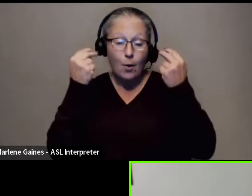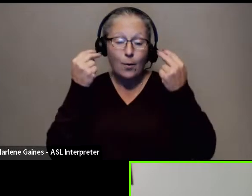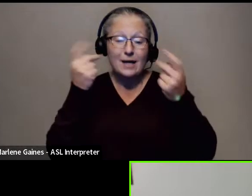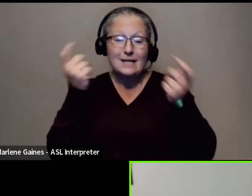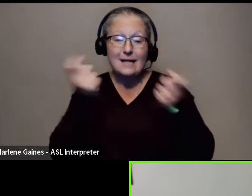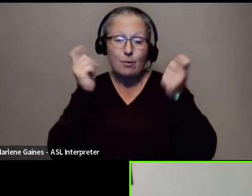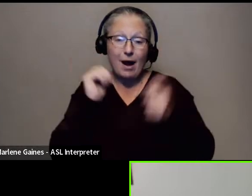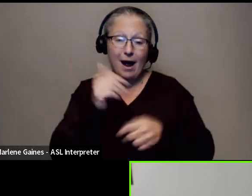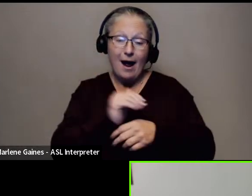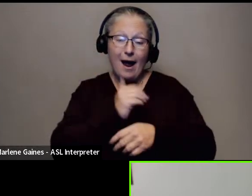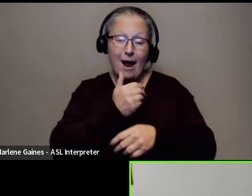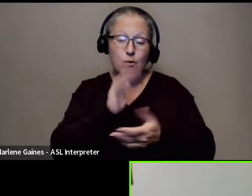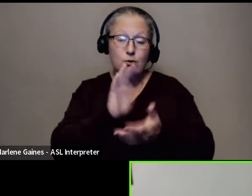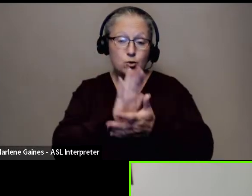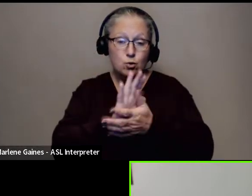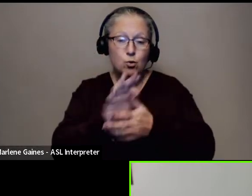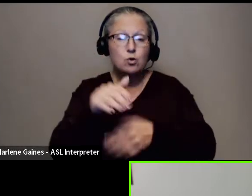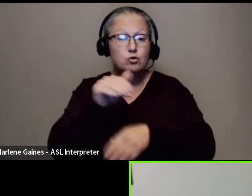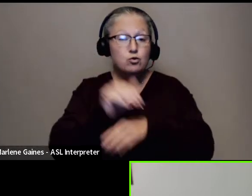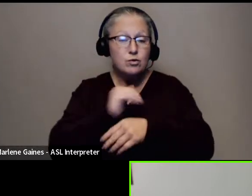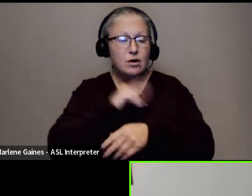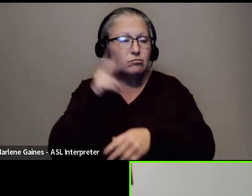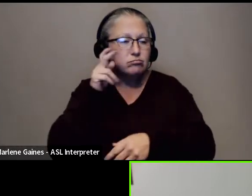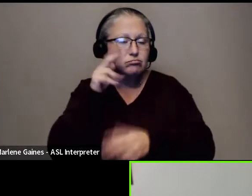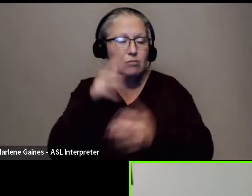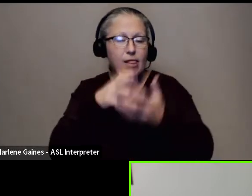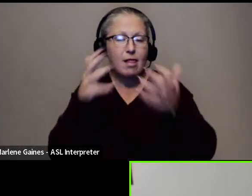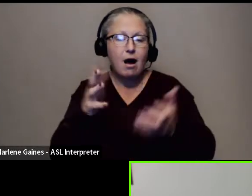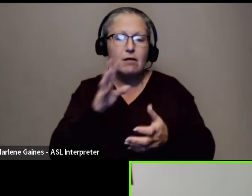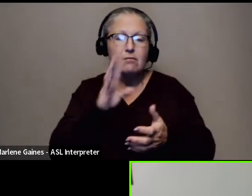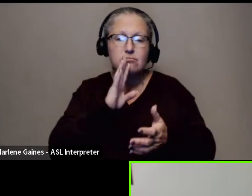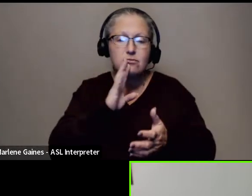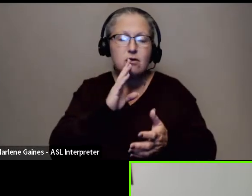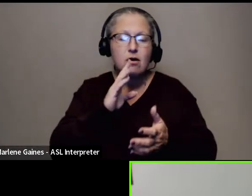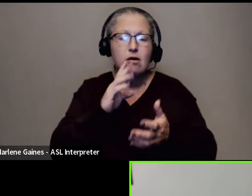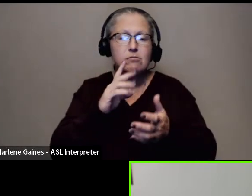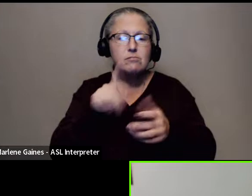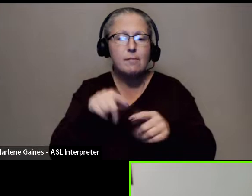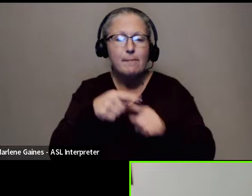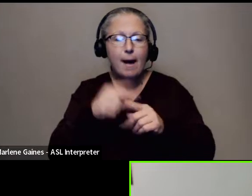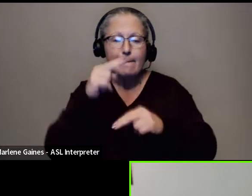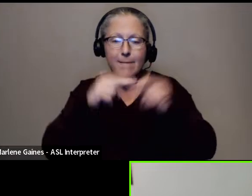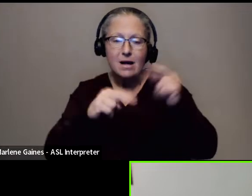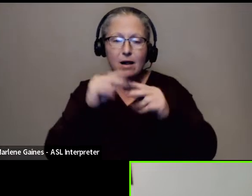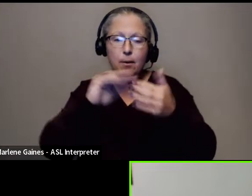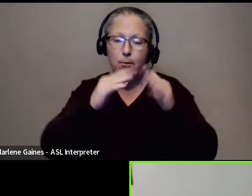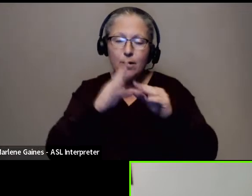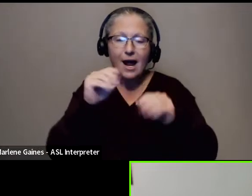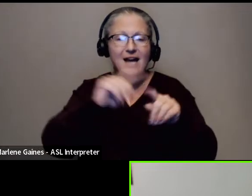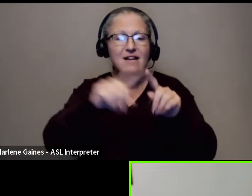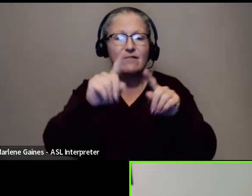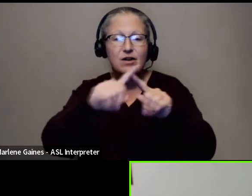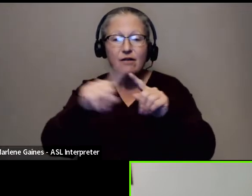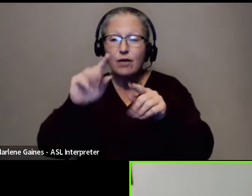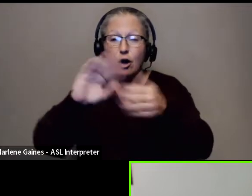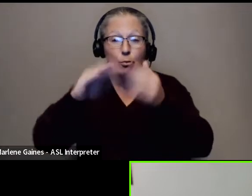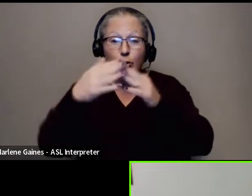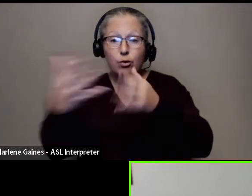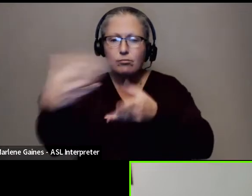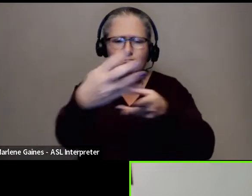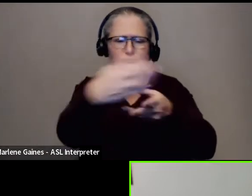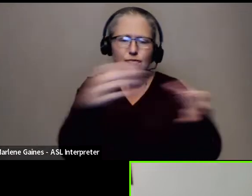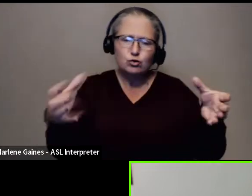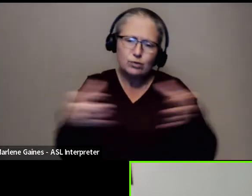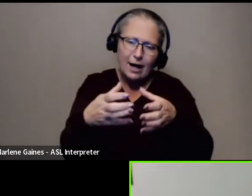at our school. Tonight, I've heard a lot of talk of building the community and bringing different parts of the community together. And I think that